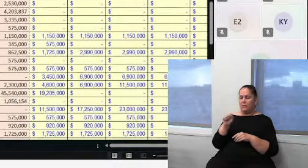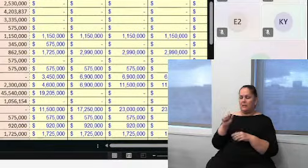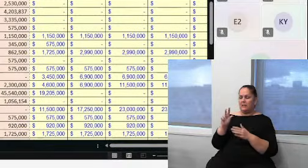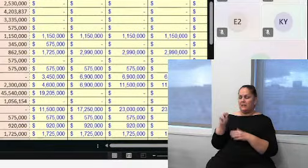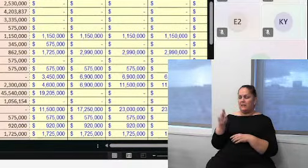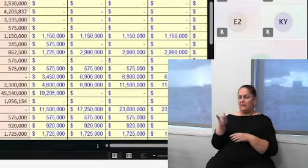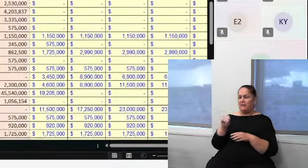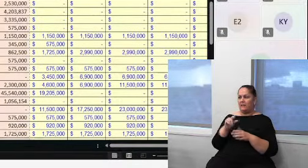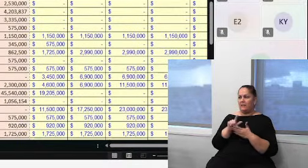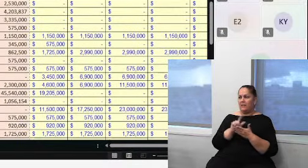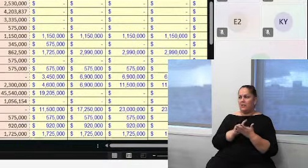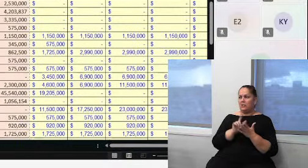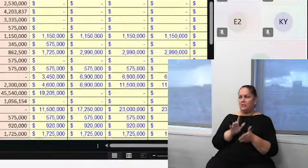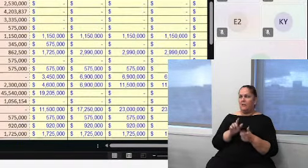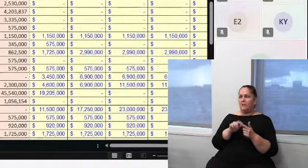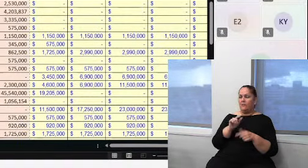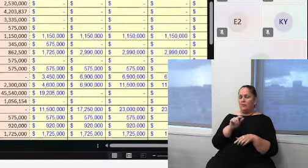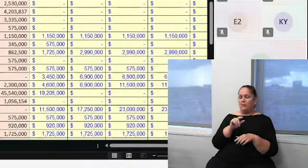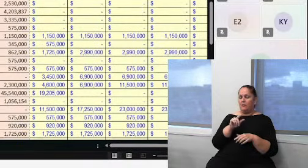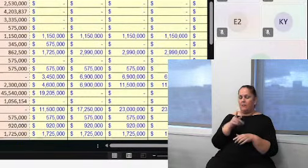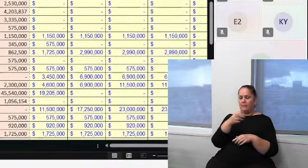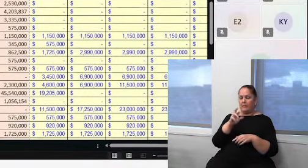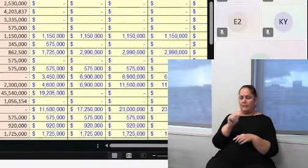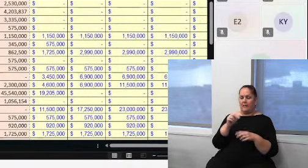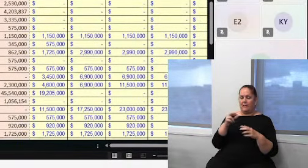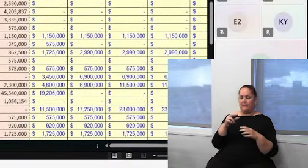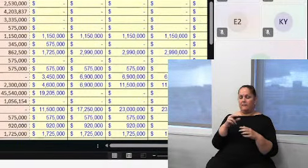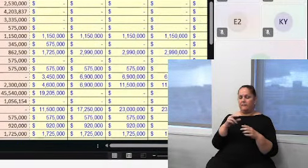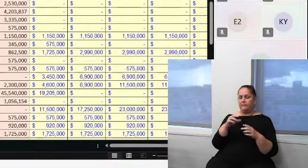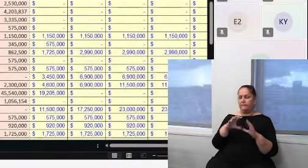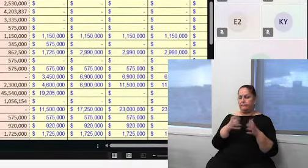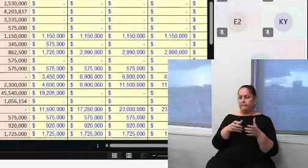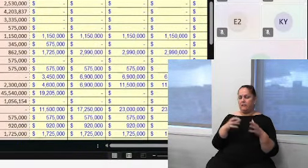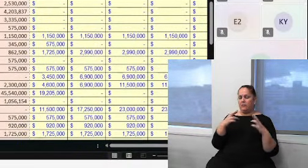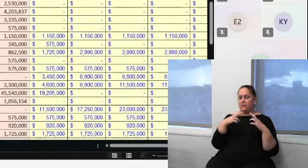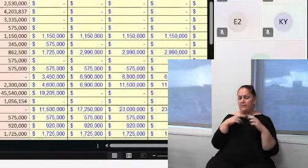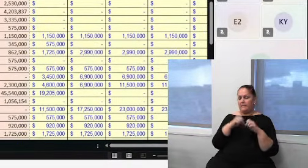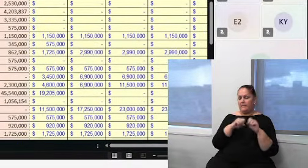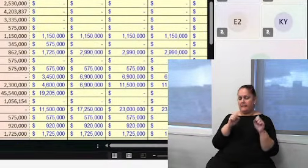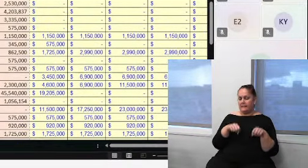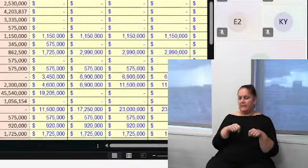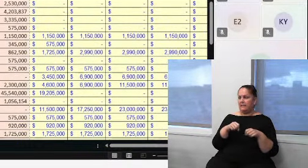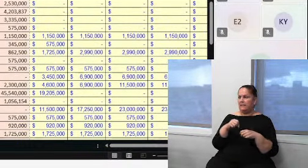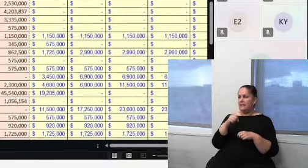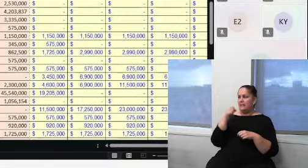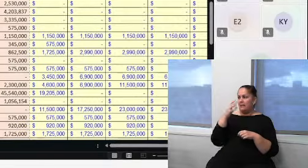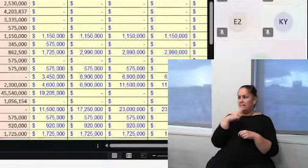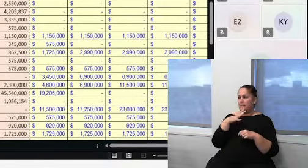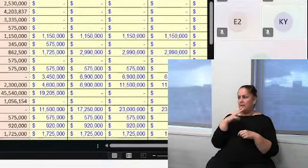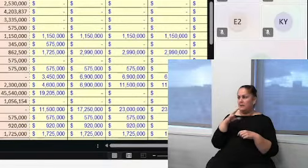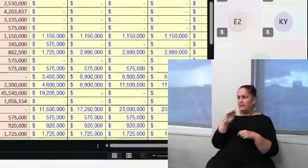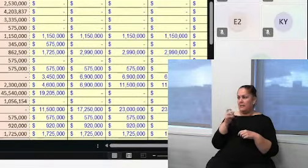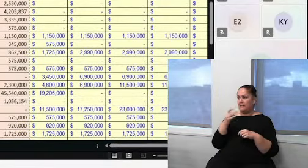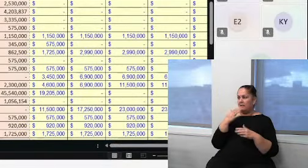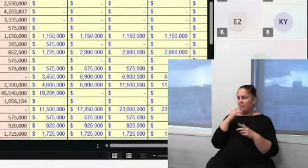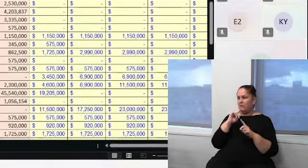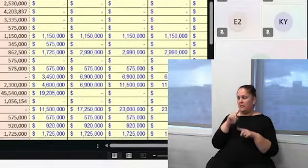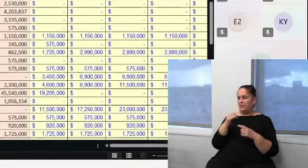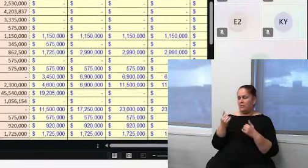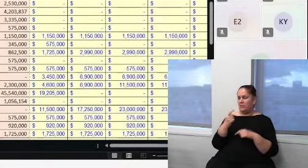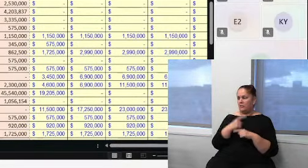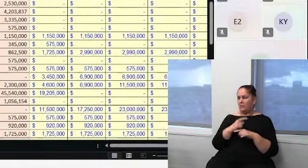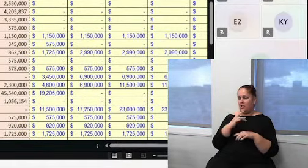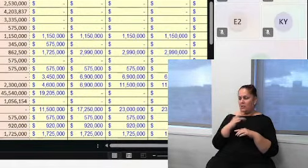This is Luis Nieves, counsel for PREPA's Employee Retirement System. Mr. Melendez, thank you for your answers